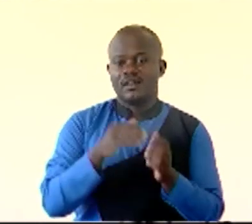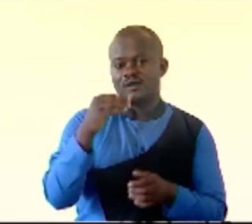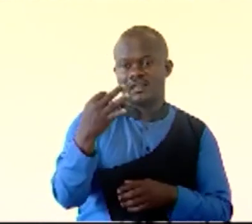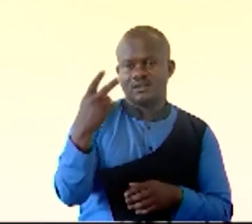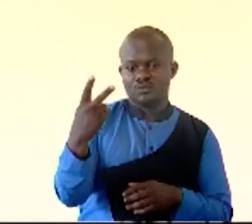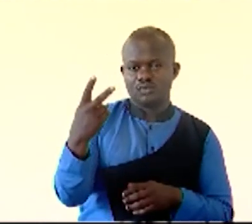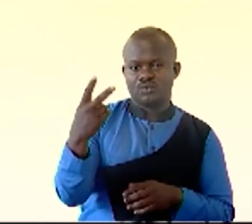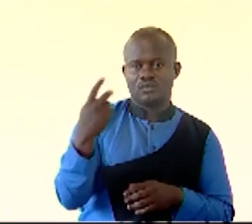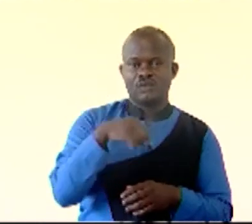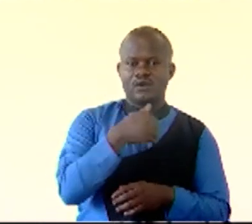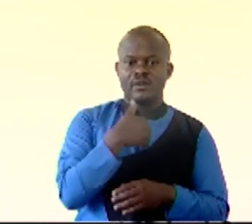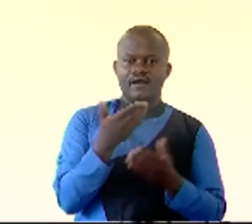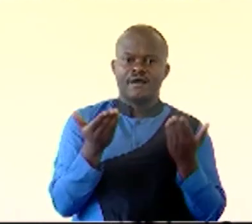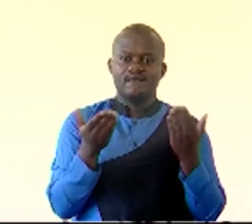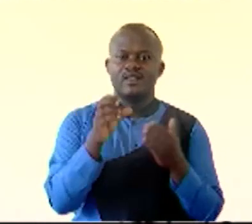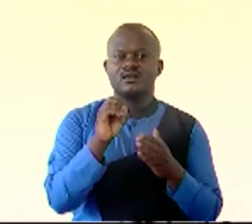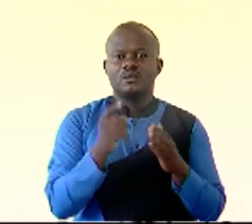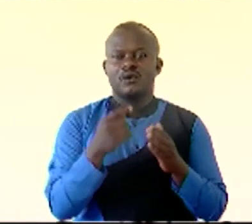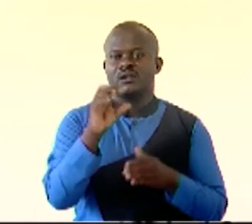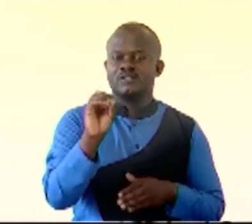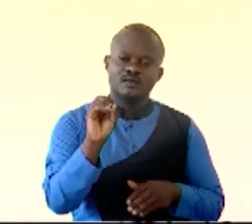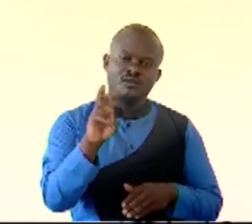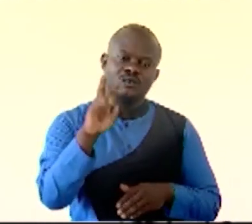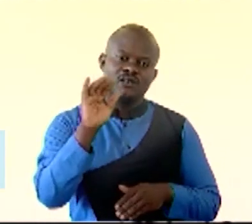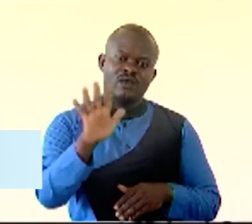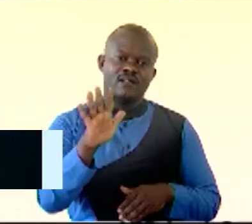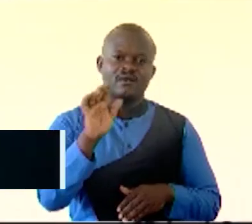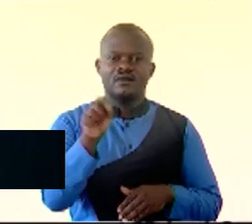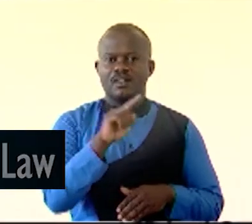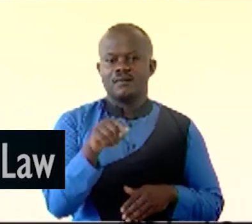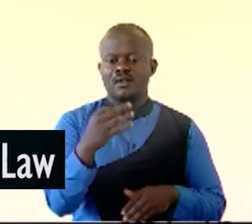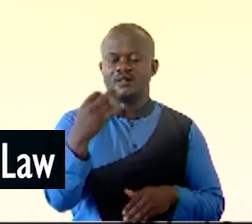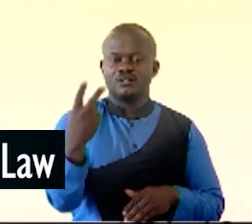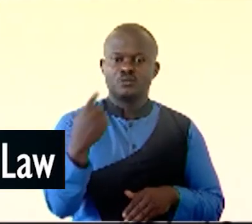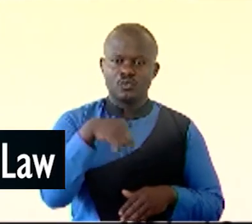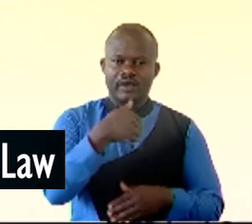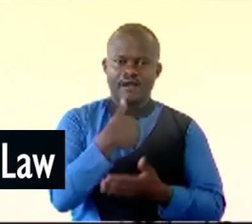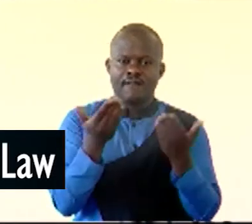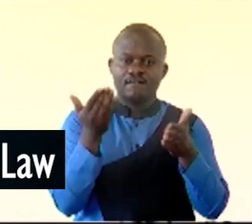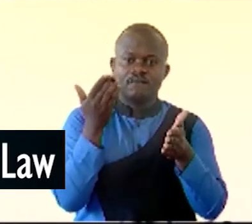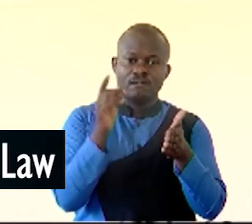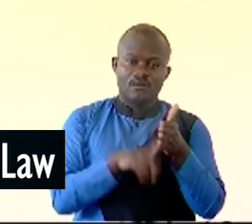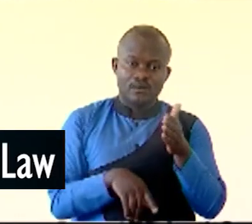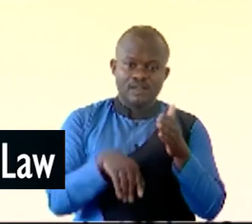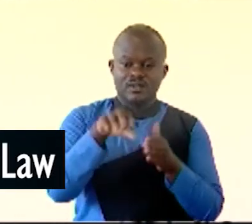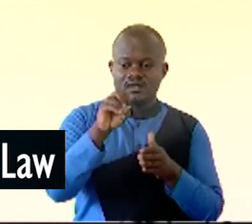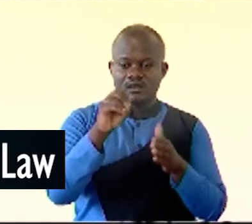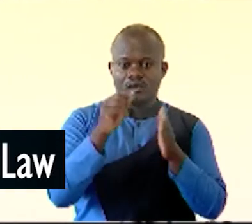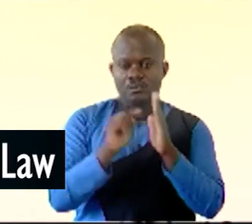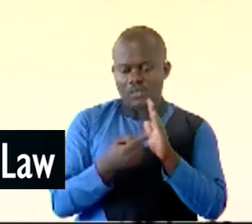32, we have 0.025 times 32, we have